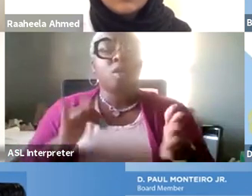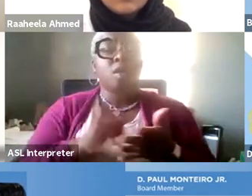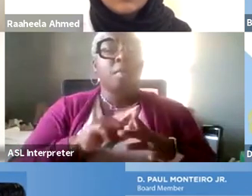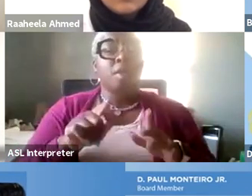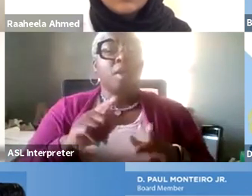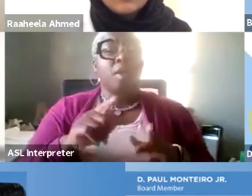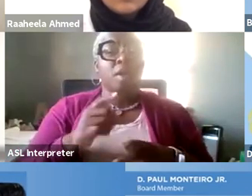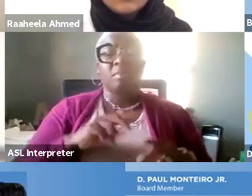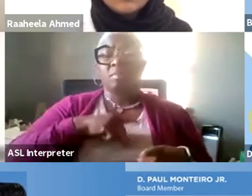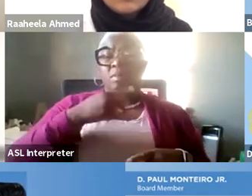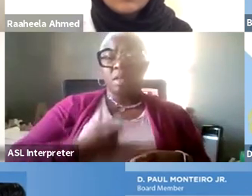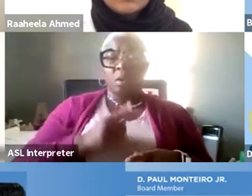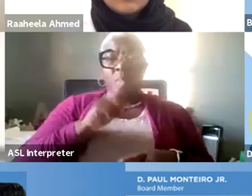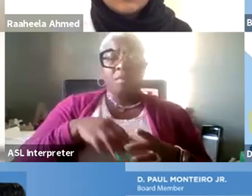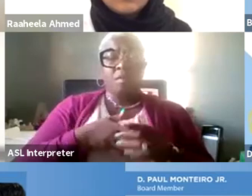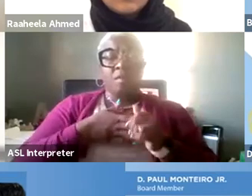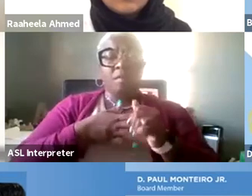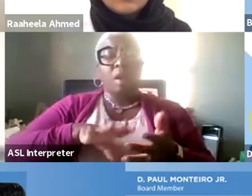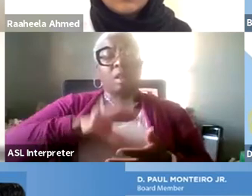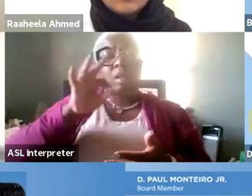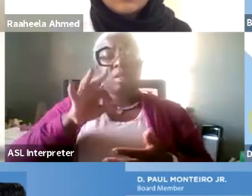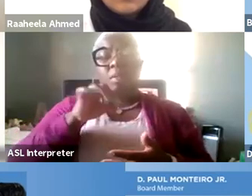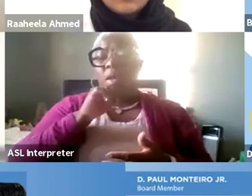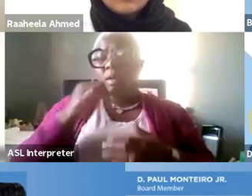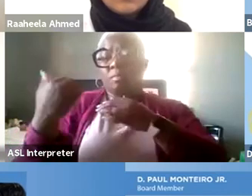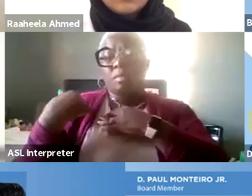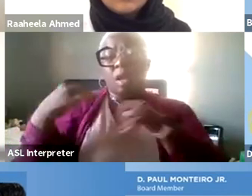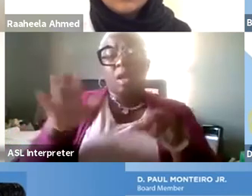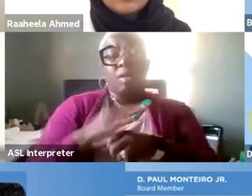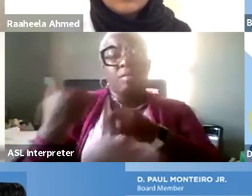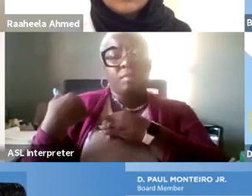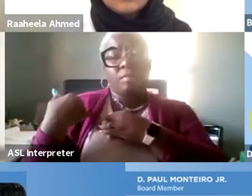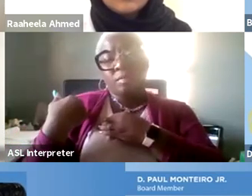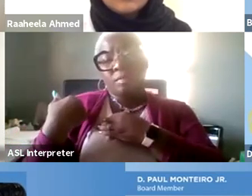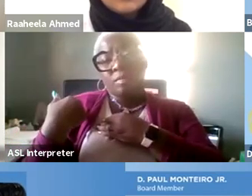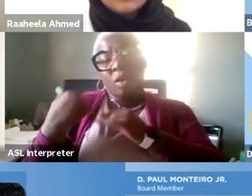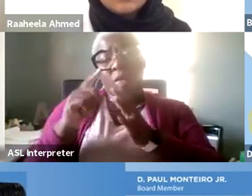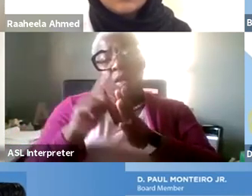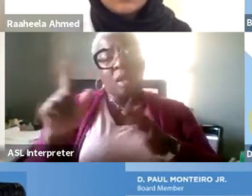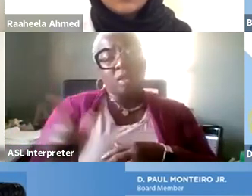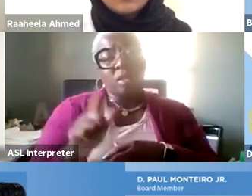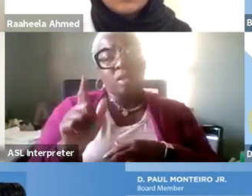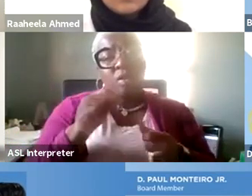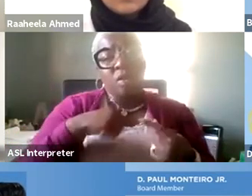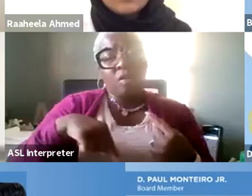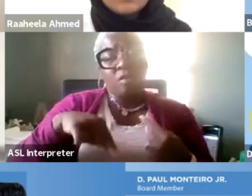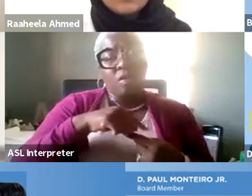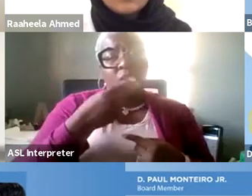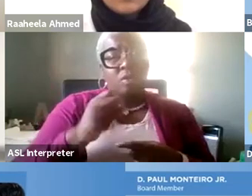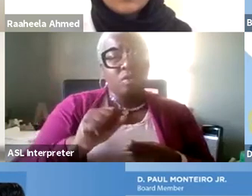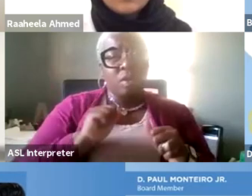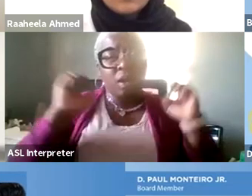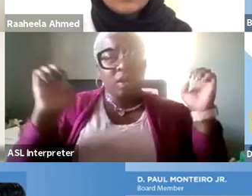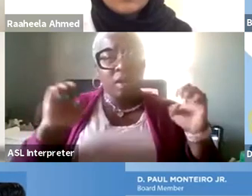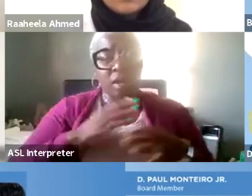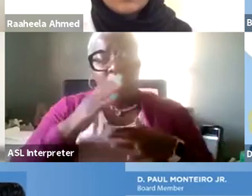in the programs where we find leadership and accountability lacking. In reviewing all the legislation and laws around high school athletics, they all end